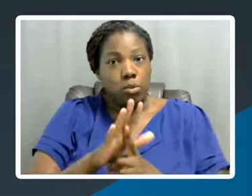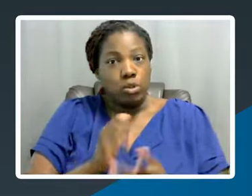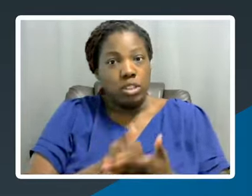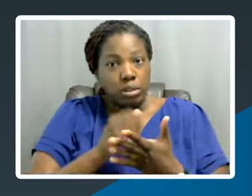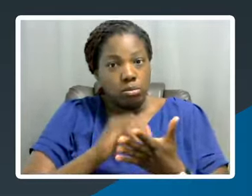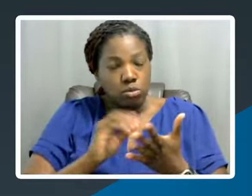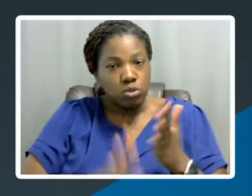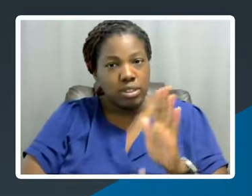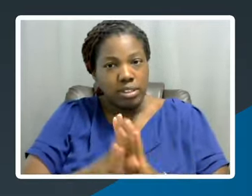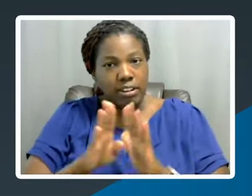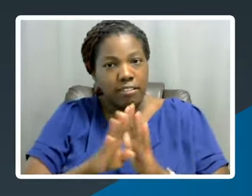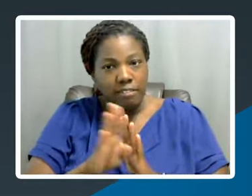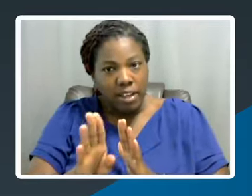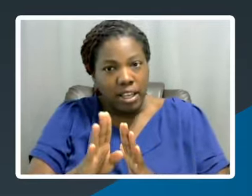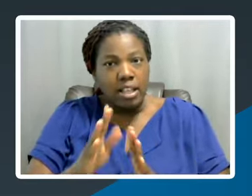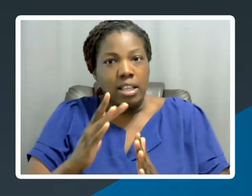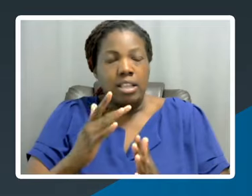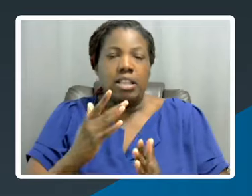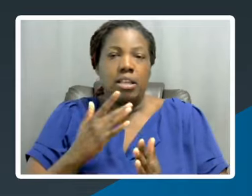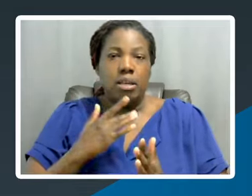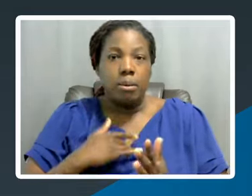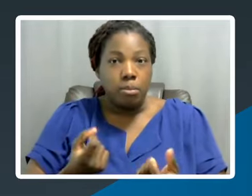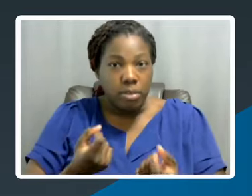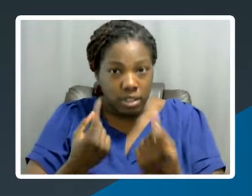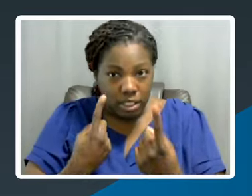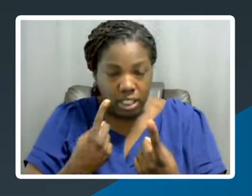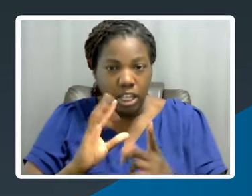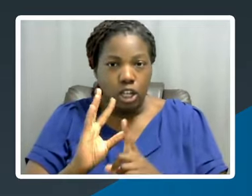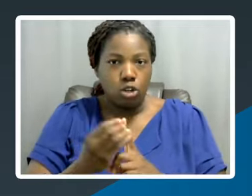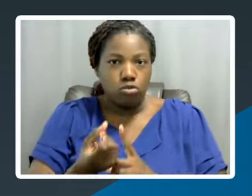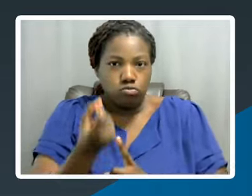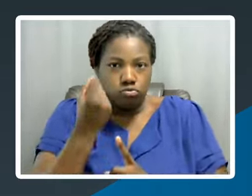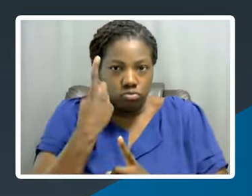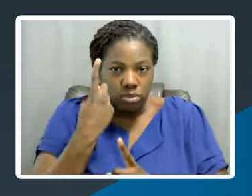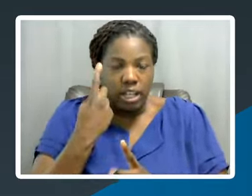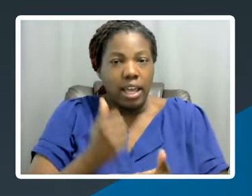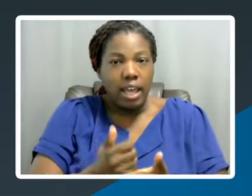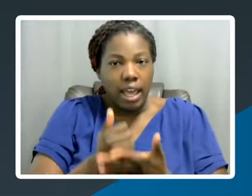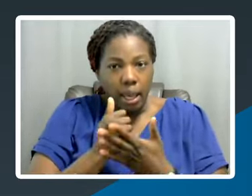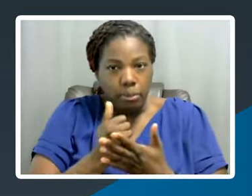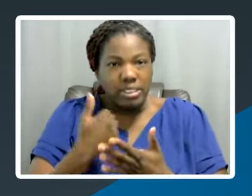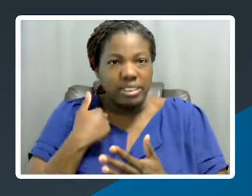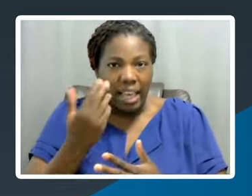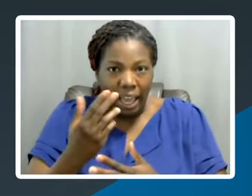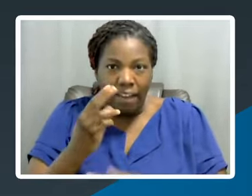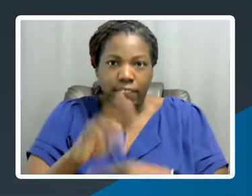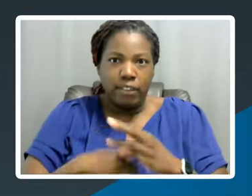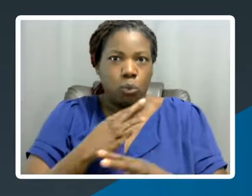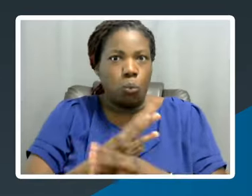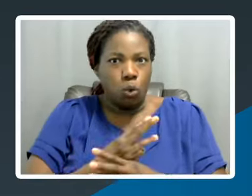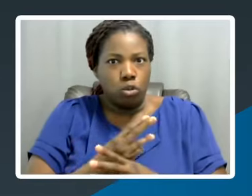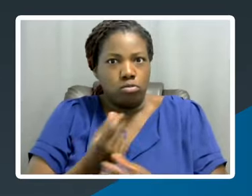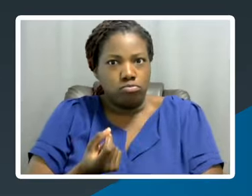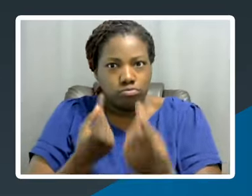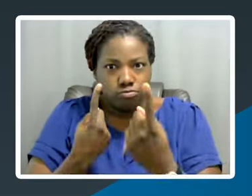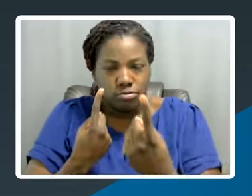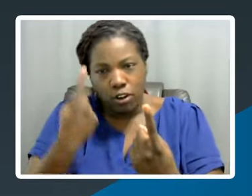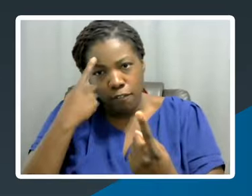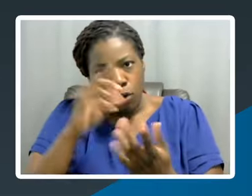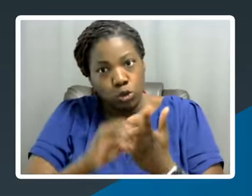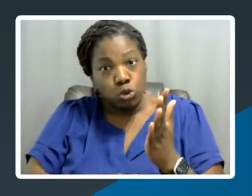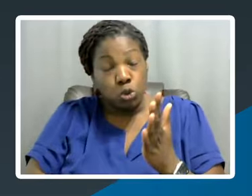empathy and cultural awareness, and also helps us to cultivate a sense of global citizenship for students. If you're interested